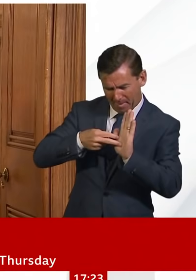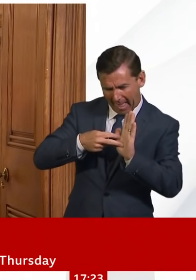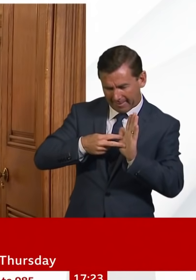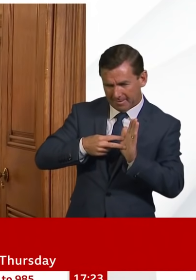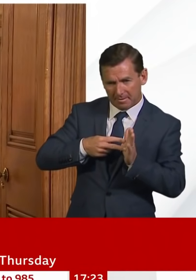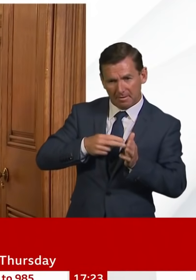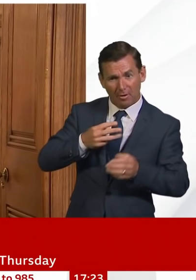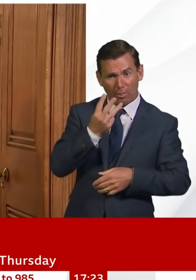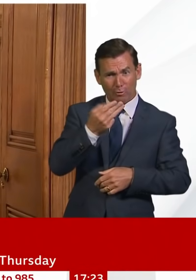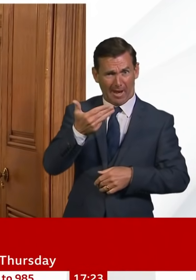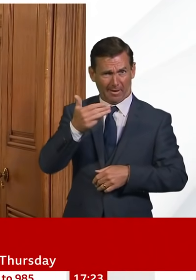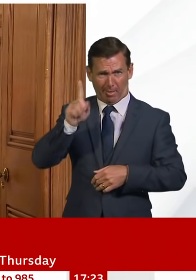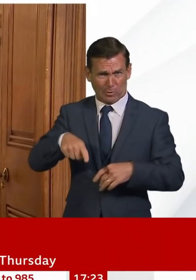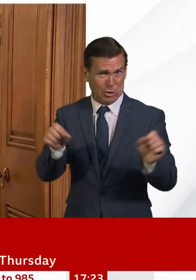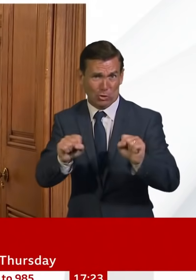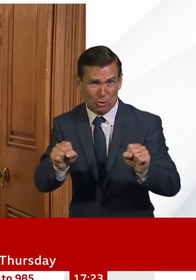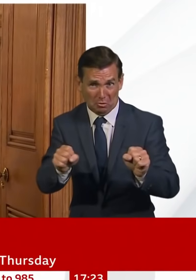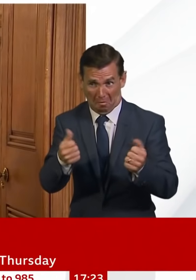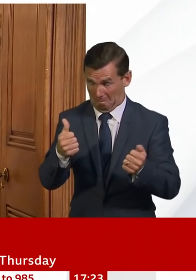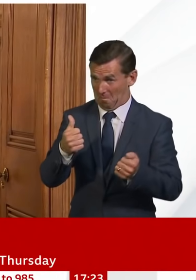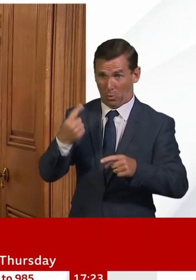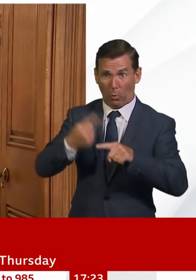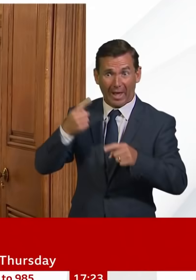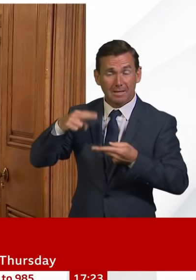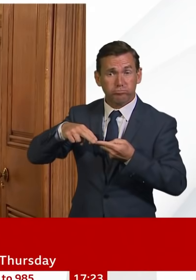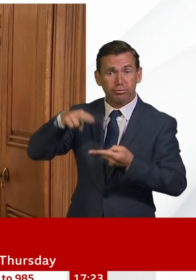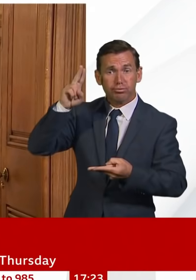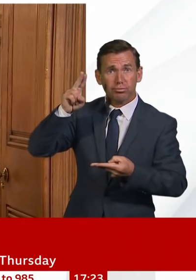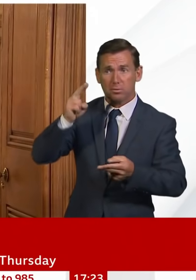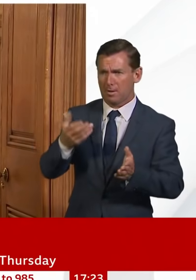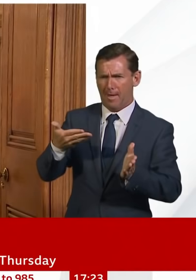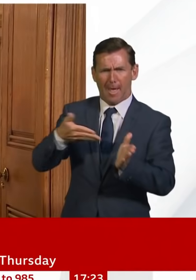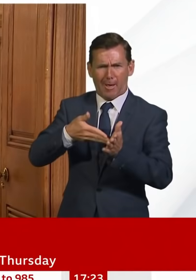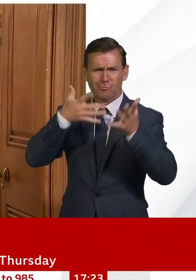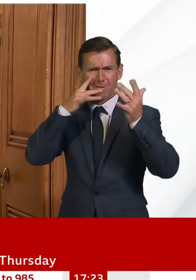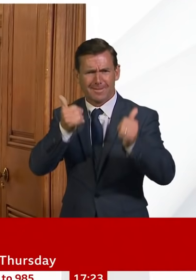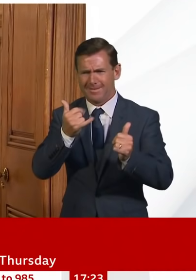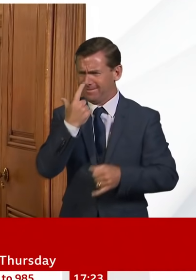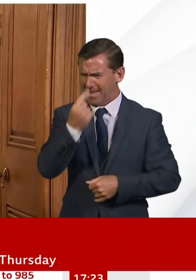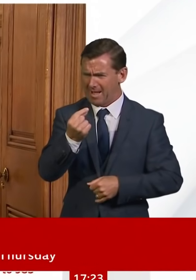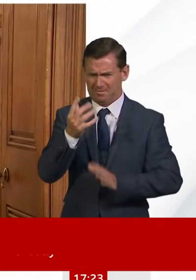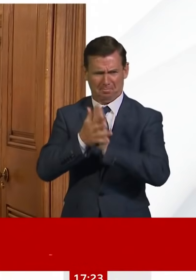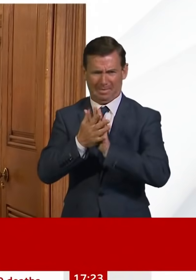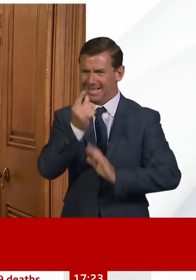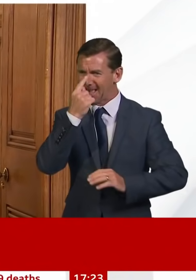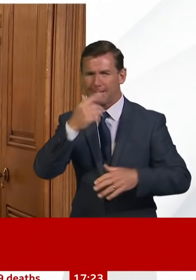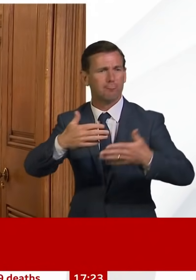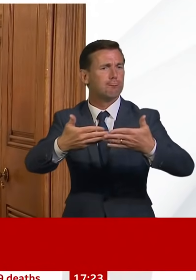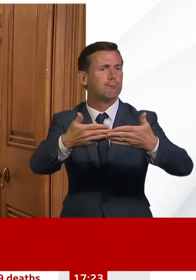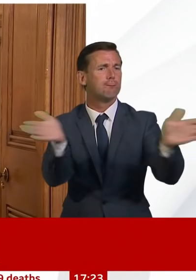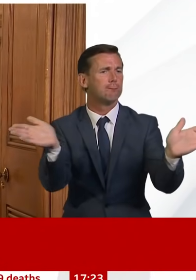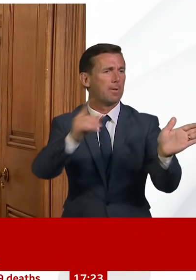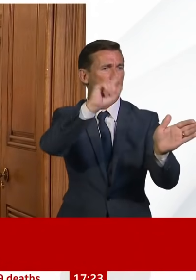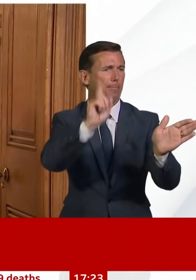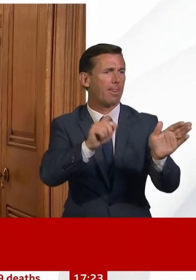trajectory. Of course, having excess capacity means that we can then expand who that capacity can be used